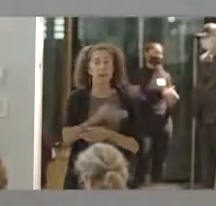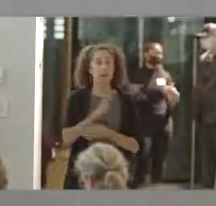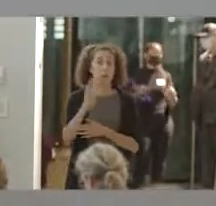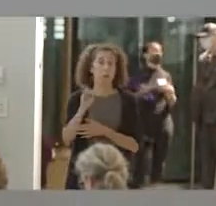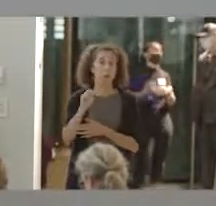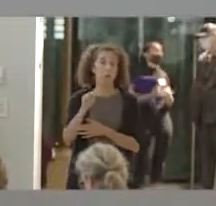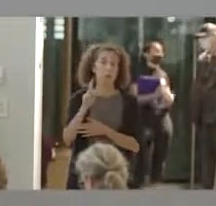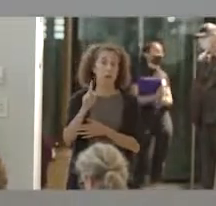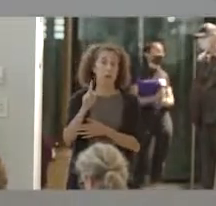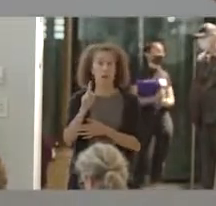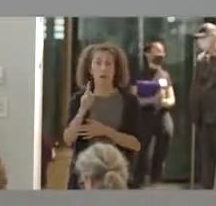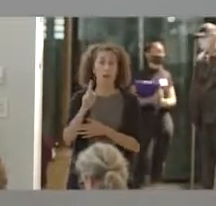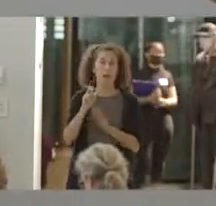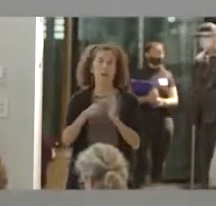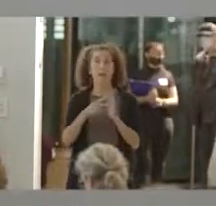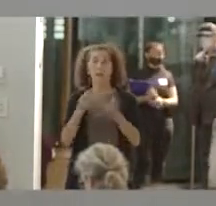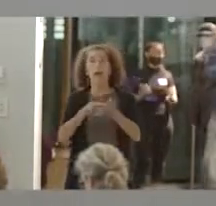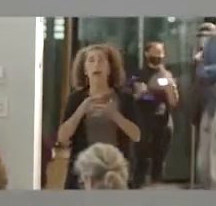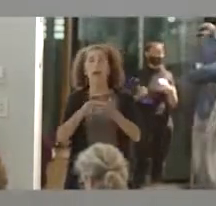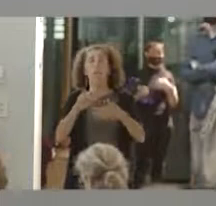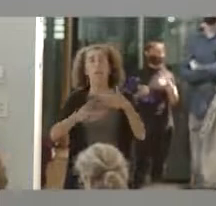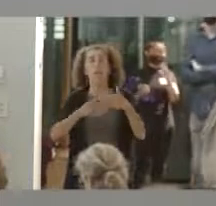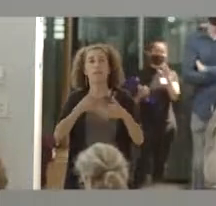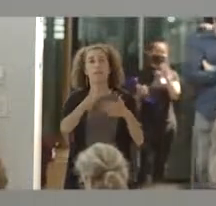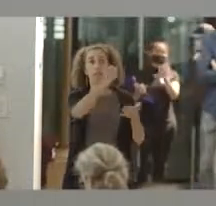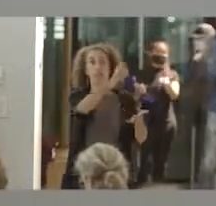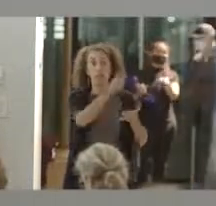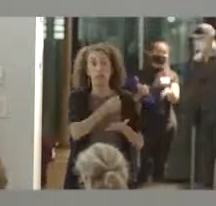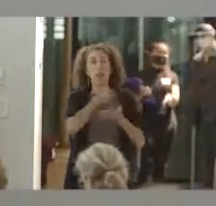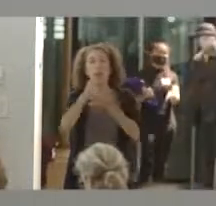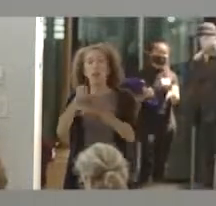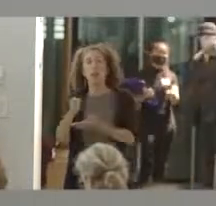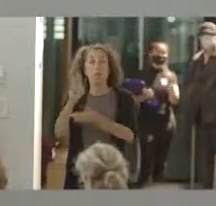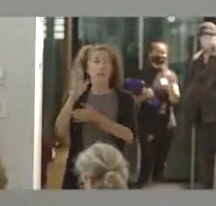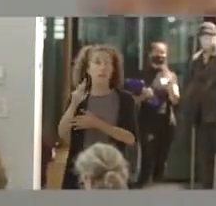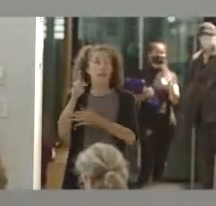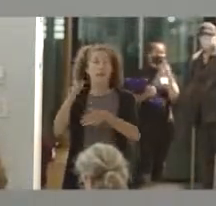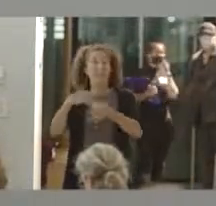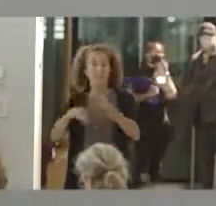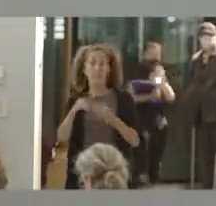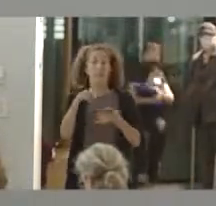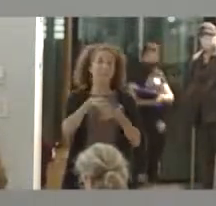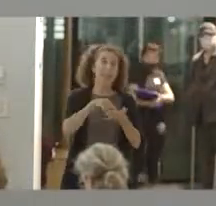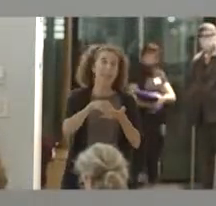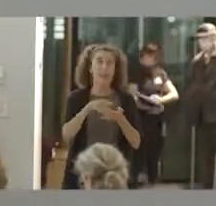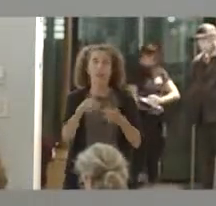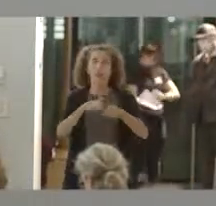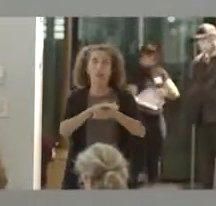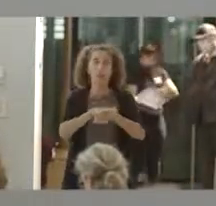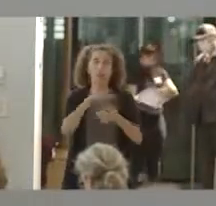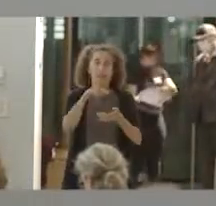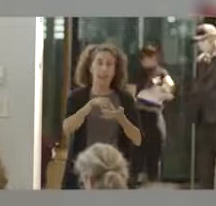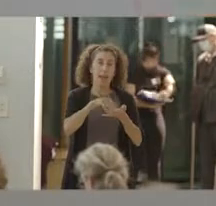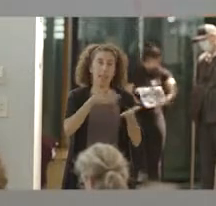that they are getting a little bit less money because we're covering debt service instead of giving all of that excess revenue over to